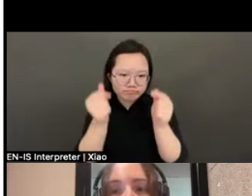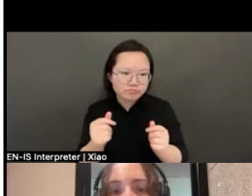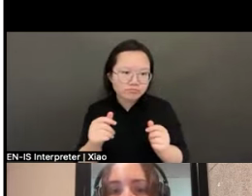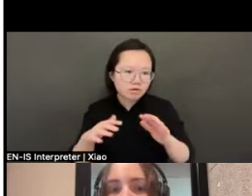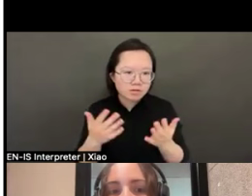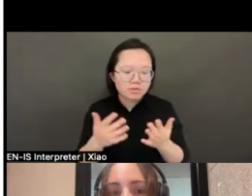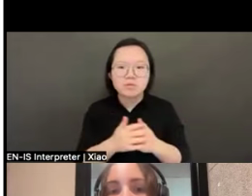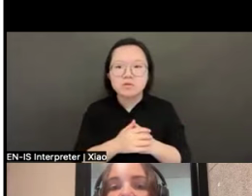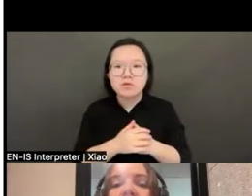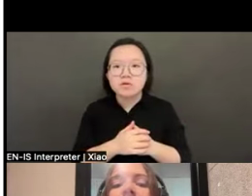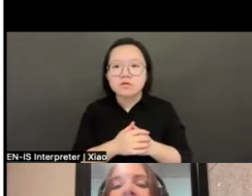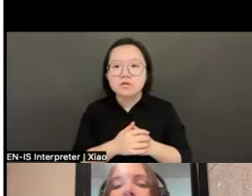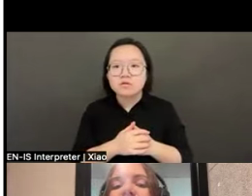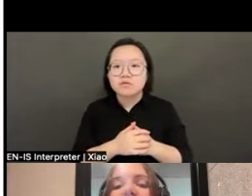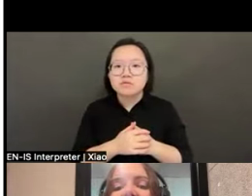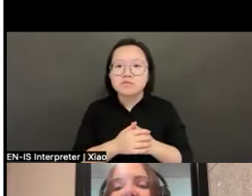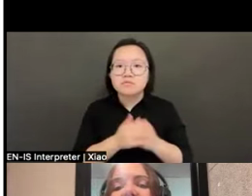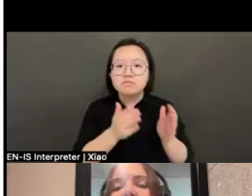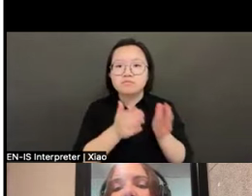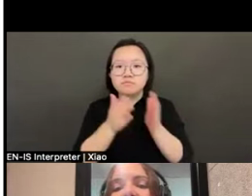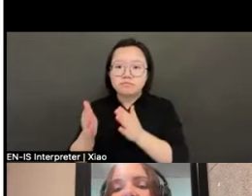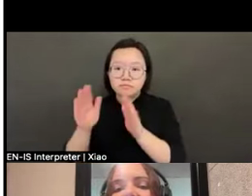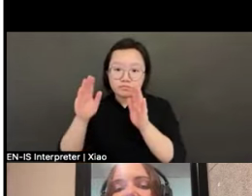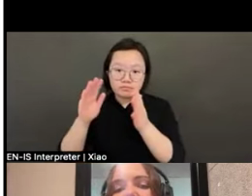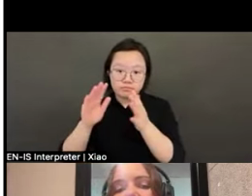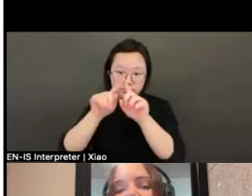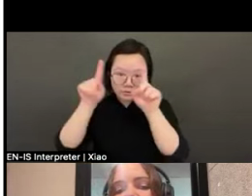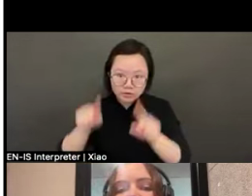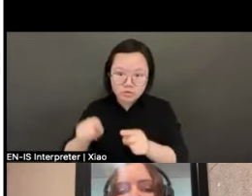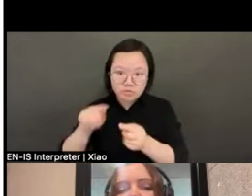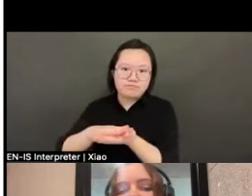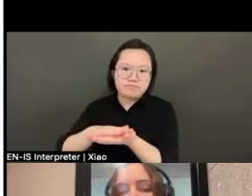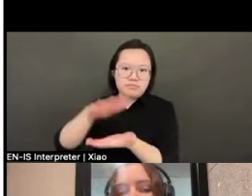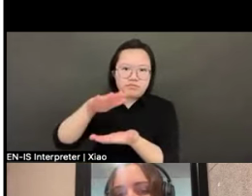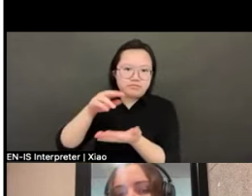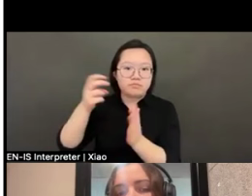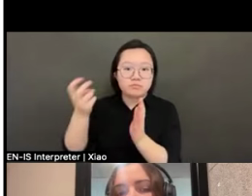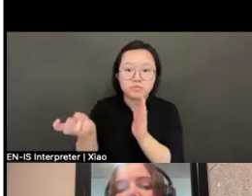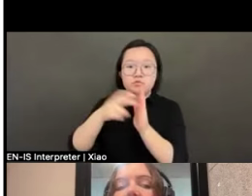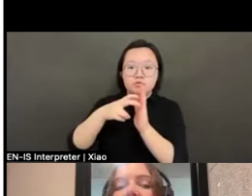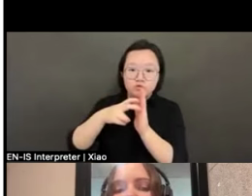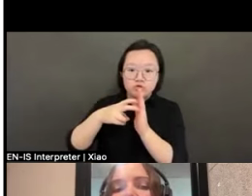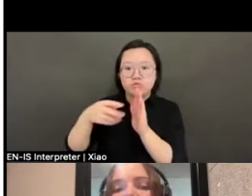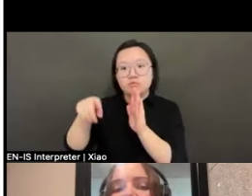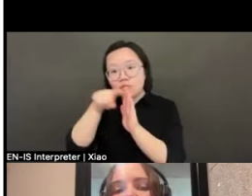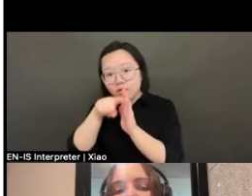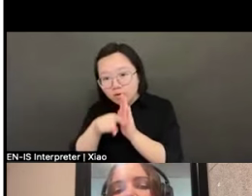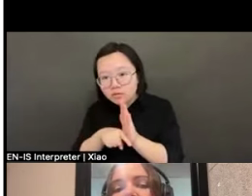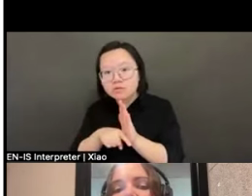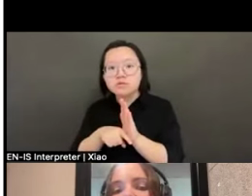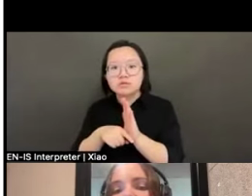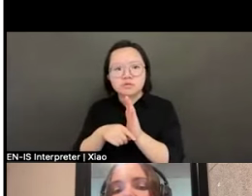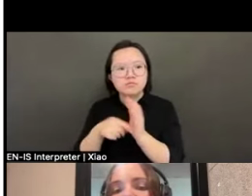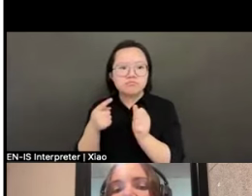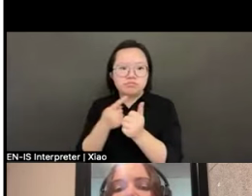any other policies that are asked. Make sure everything is properly filled and uploaded before submitting your application. Important to